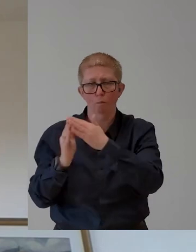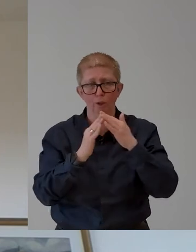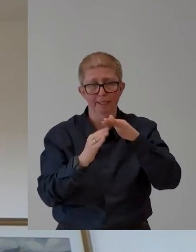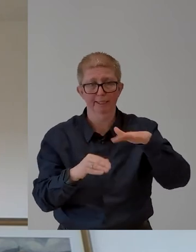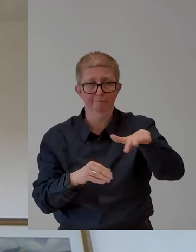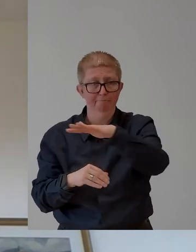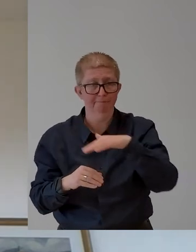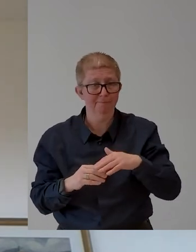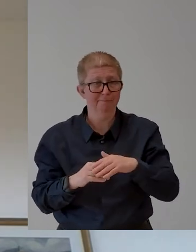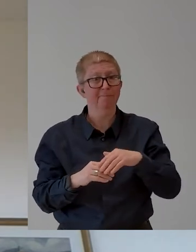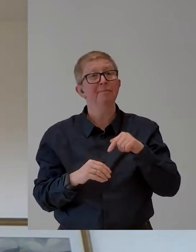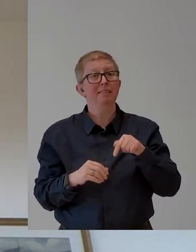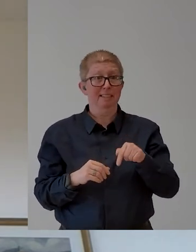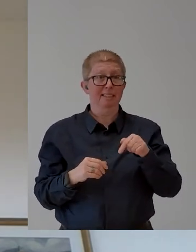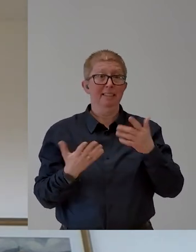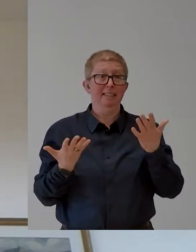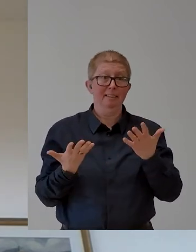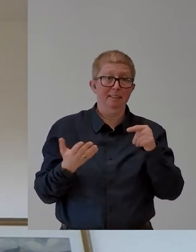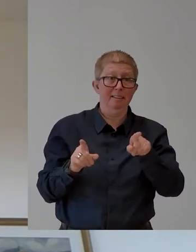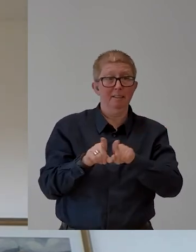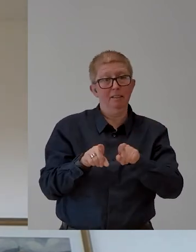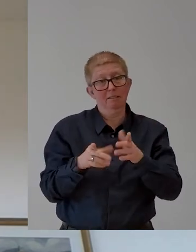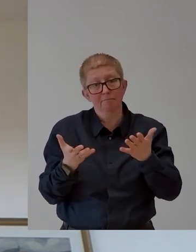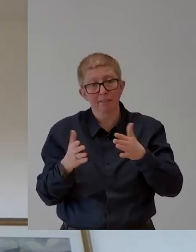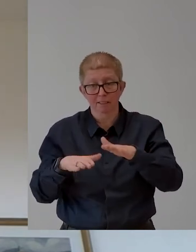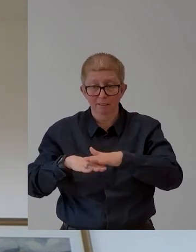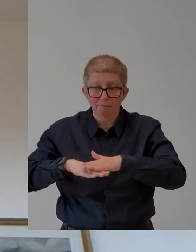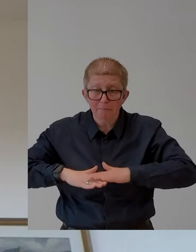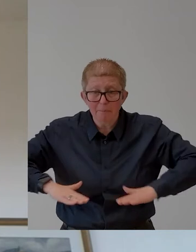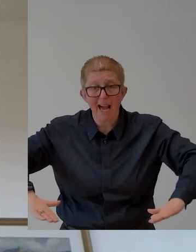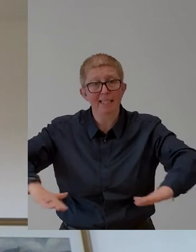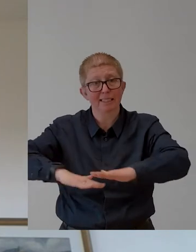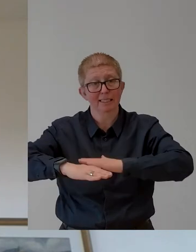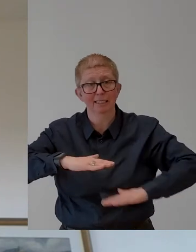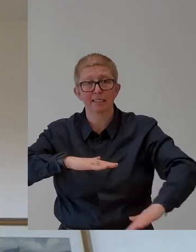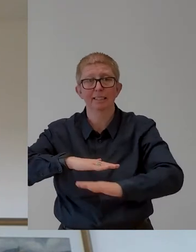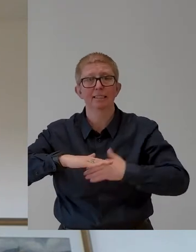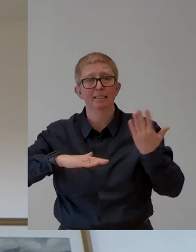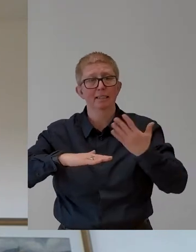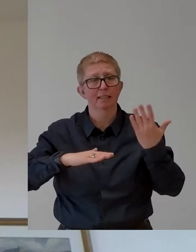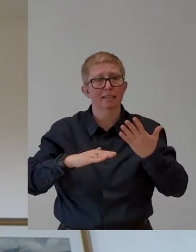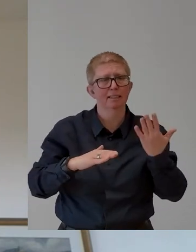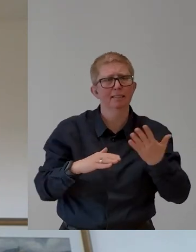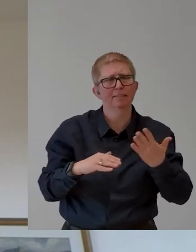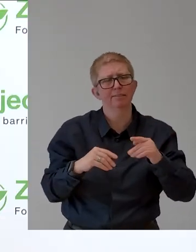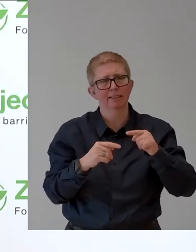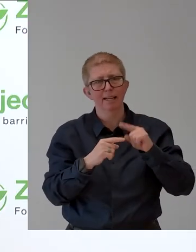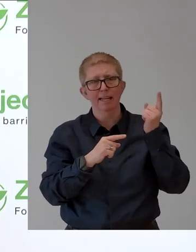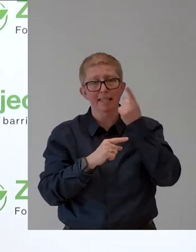based on the sustainable development goals, education, peace, justice, and partnership. Thank you,